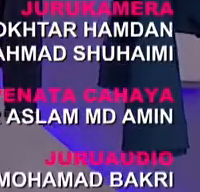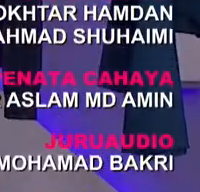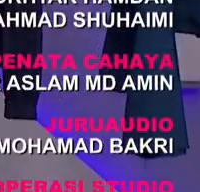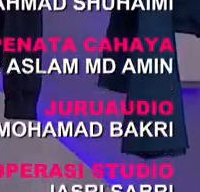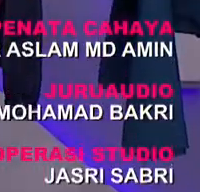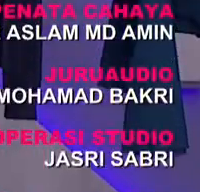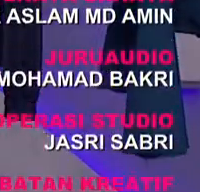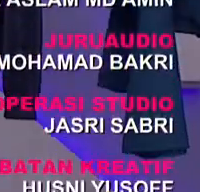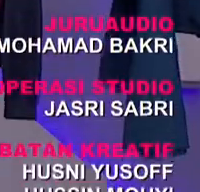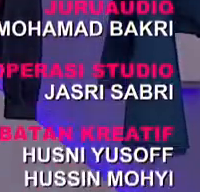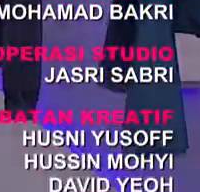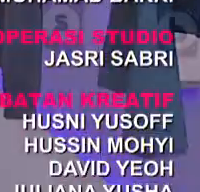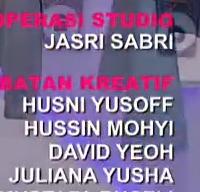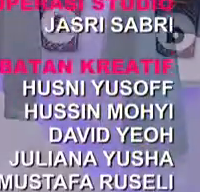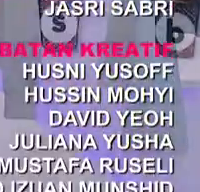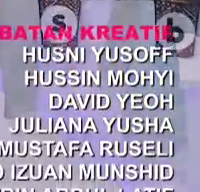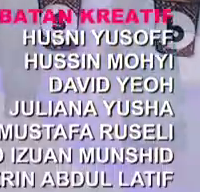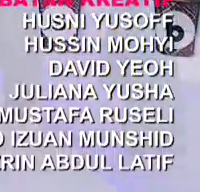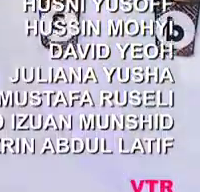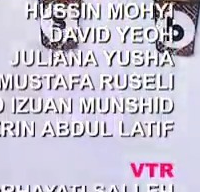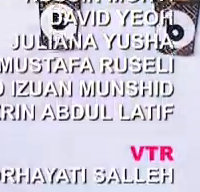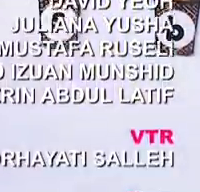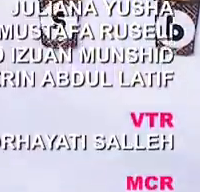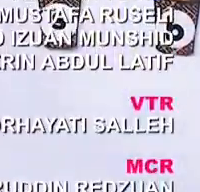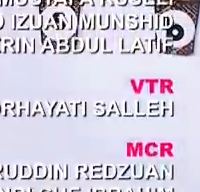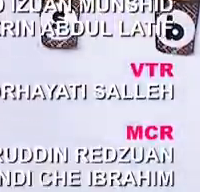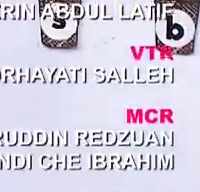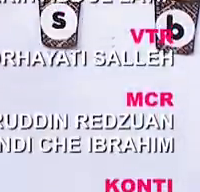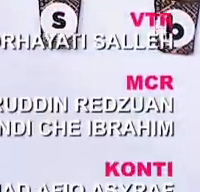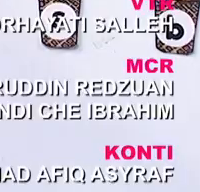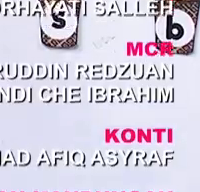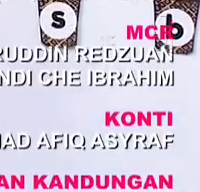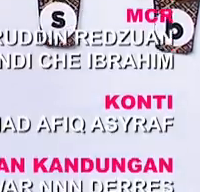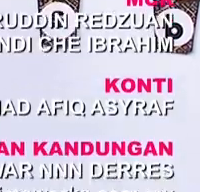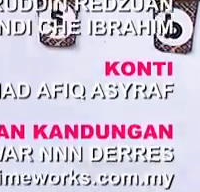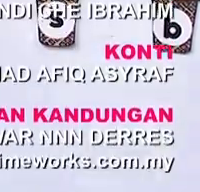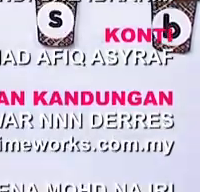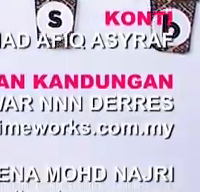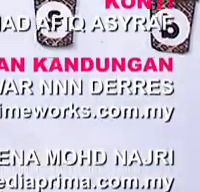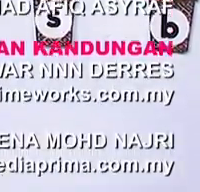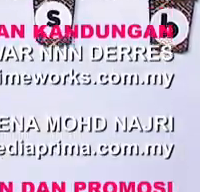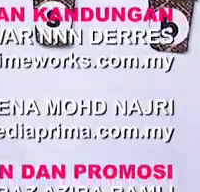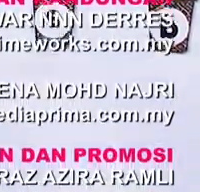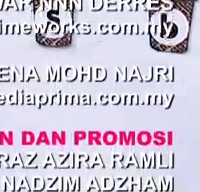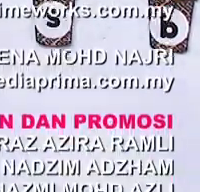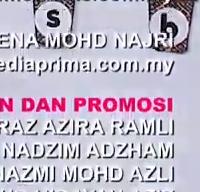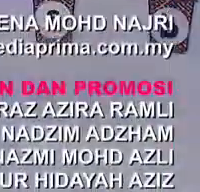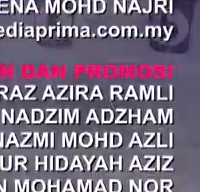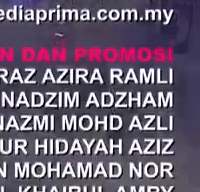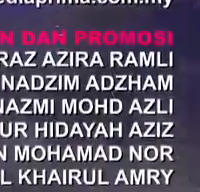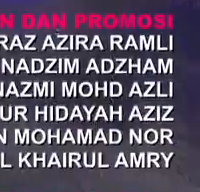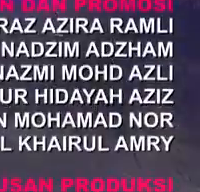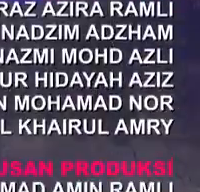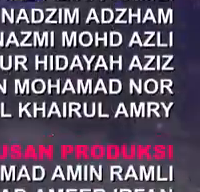From head to toe, sun, wind, rain or snow, look outside and pick